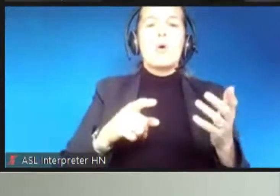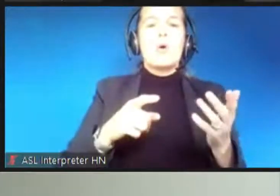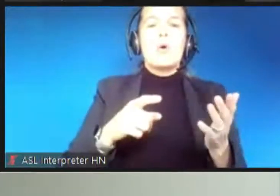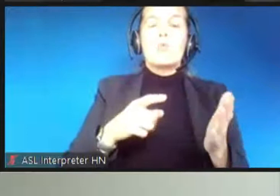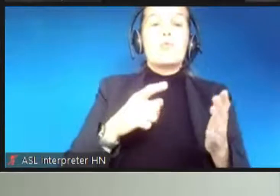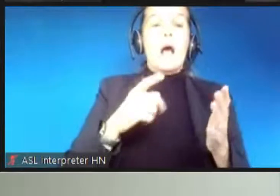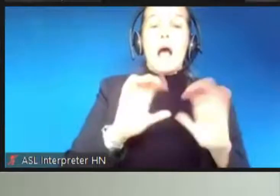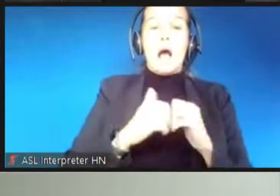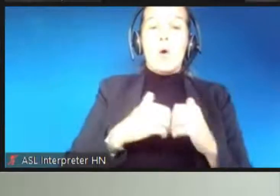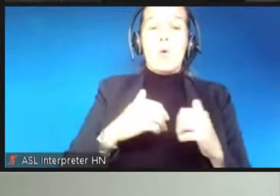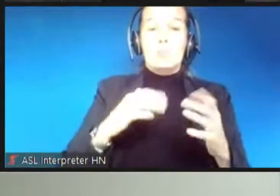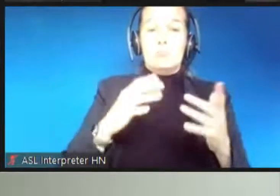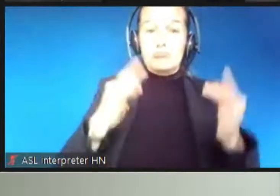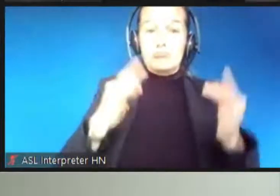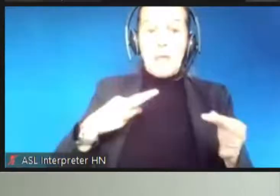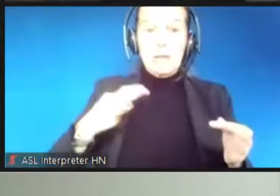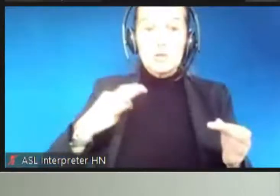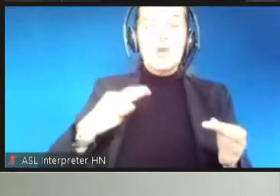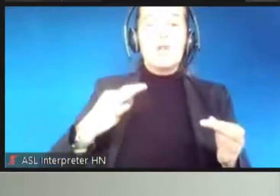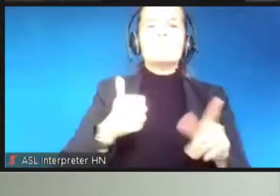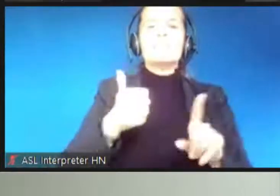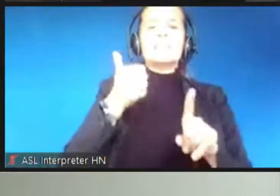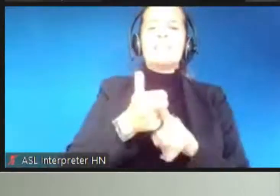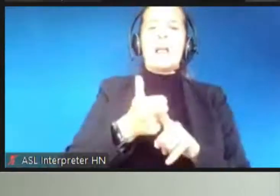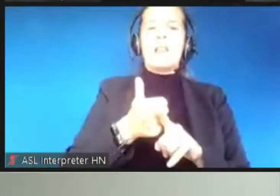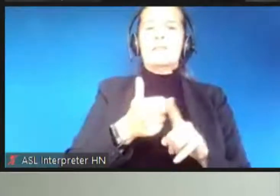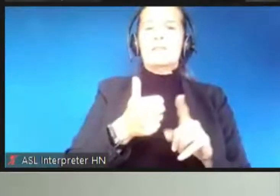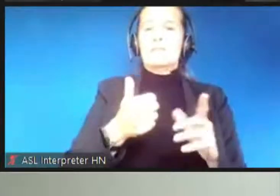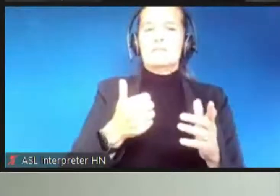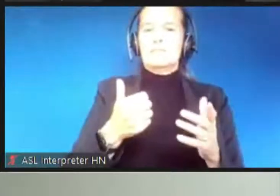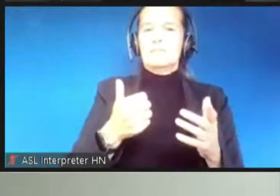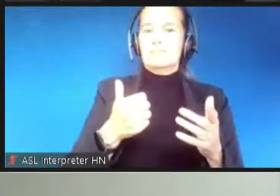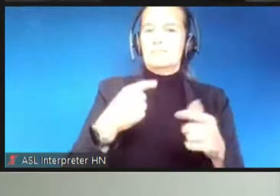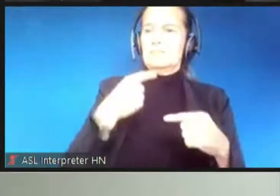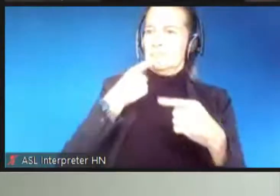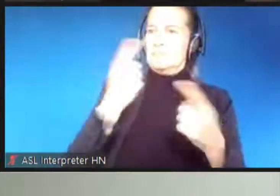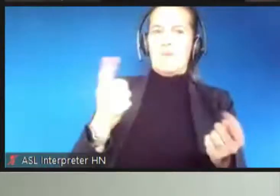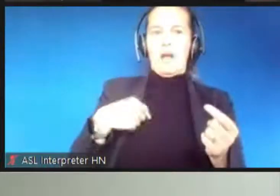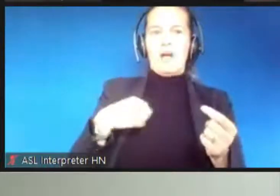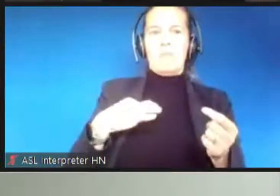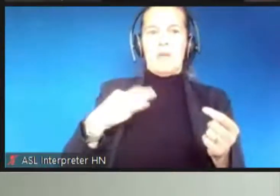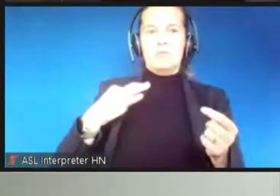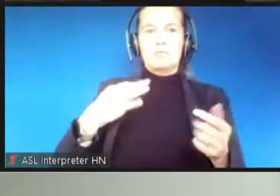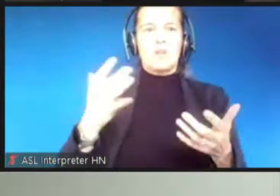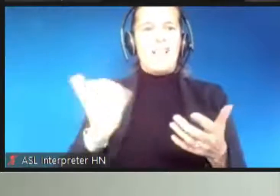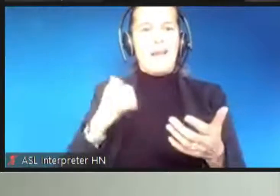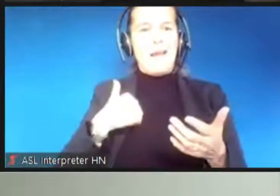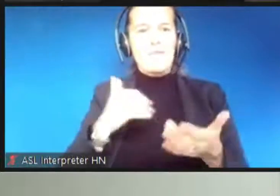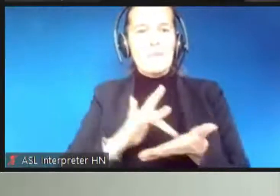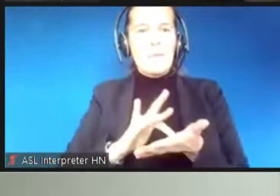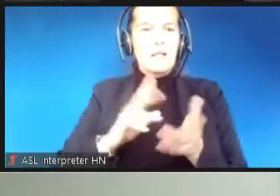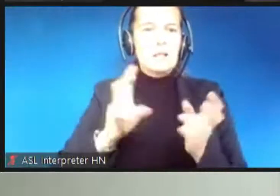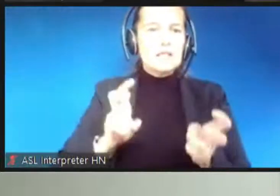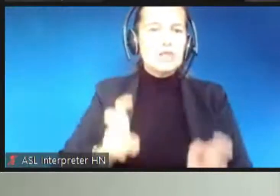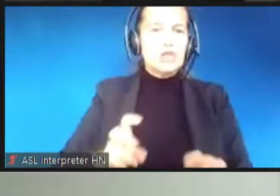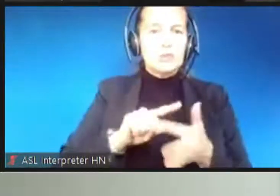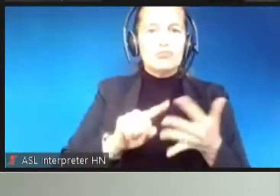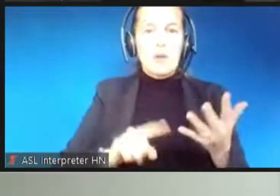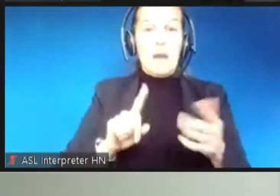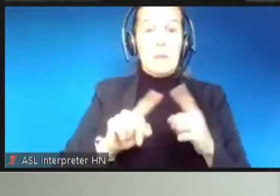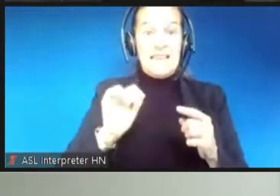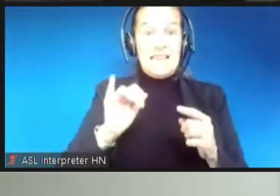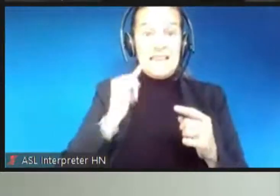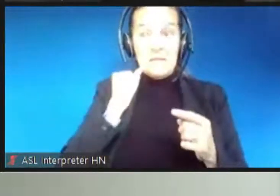self-attestation, especially for those with medical conditions. But if you have trouble with proving where you work,